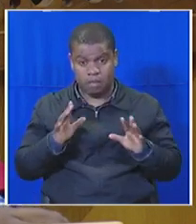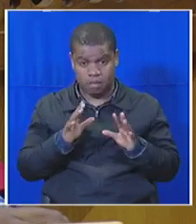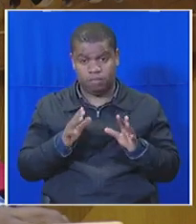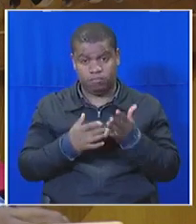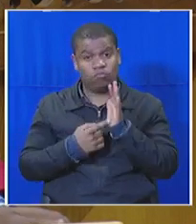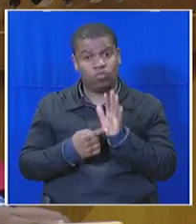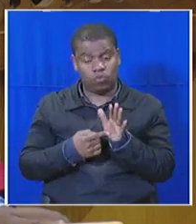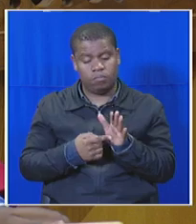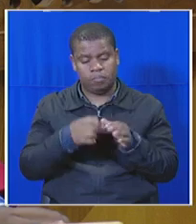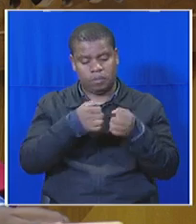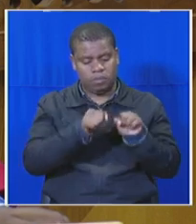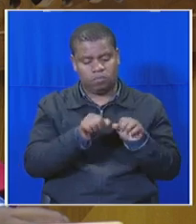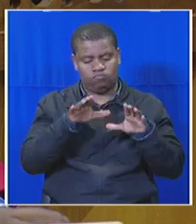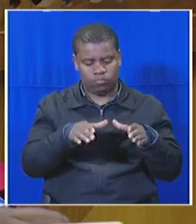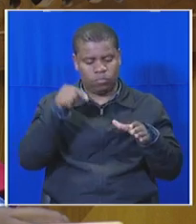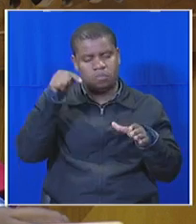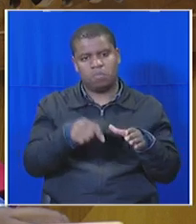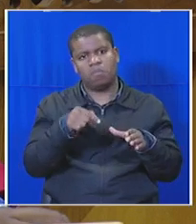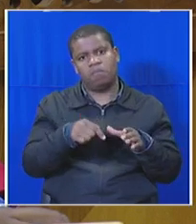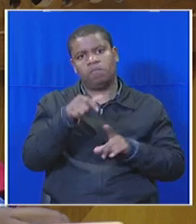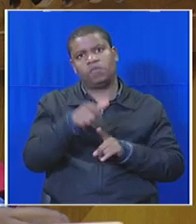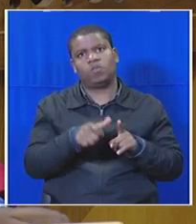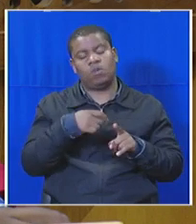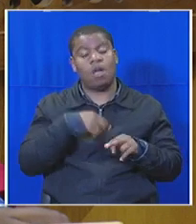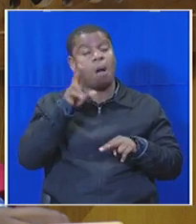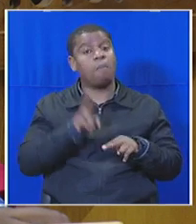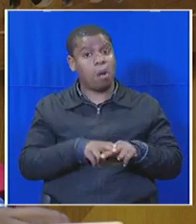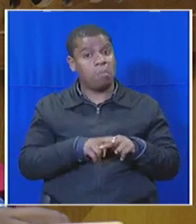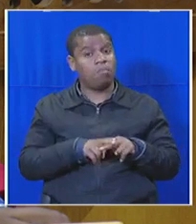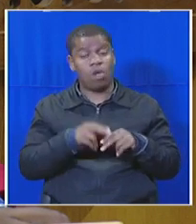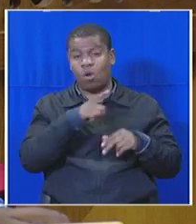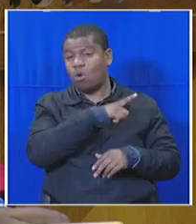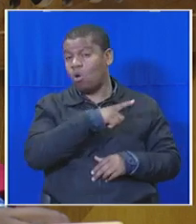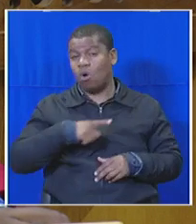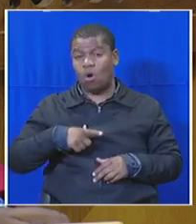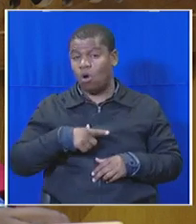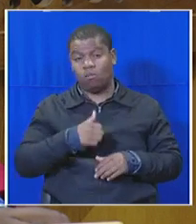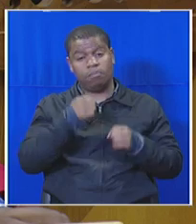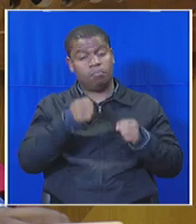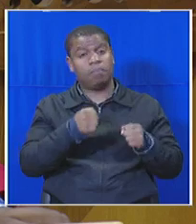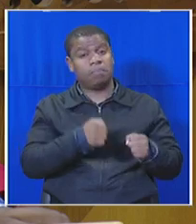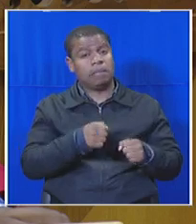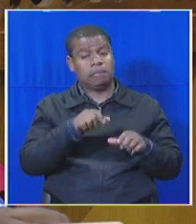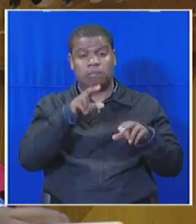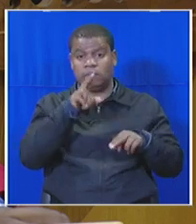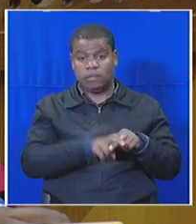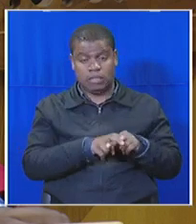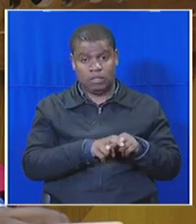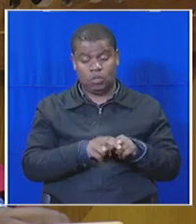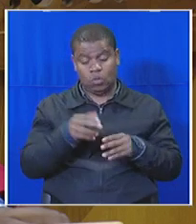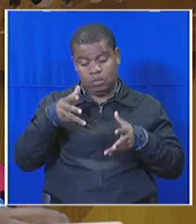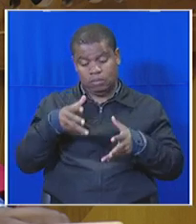indication that the chairperson of SCOPA has been sitting on that chair for too long. Just like 2 weeks back, this